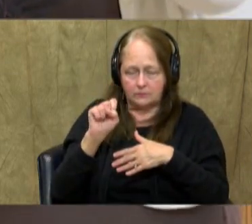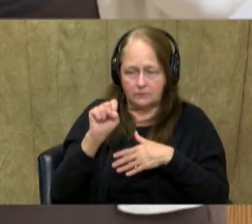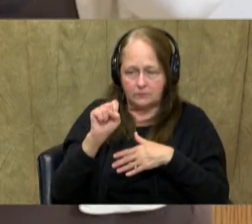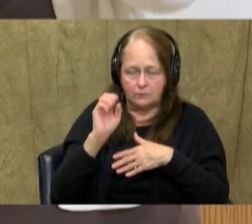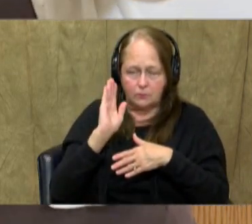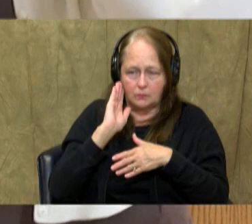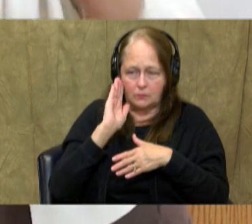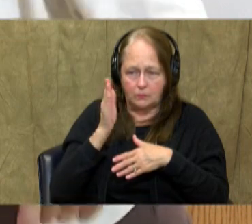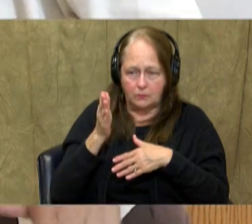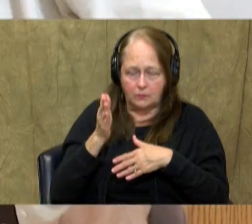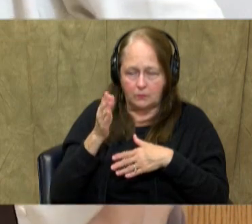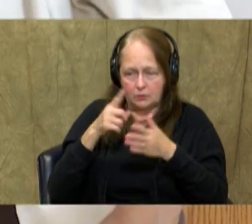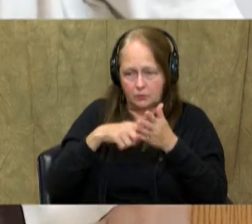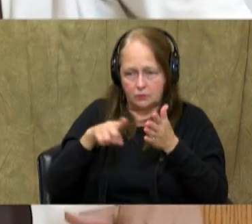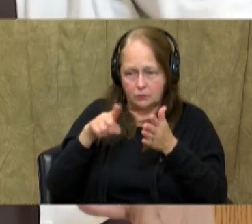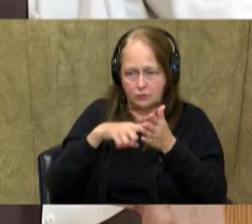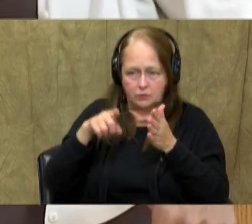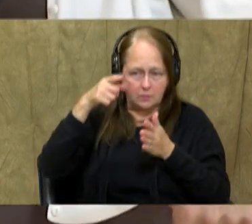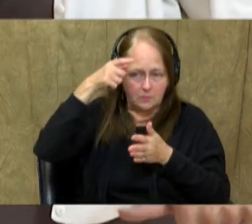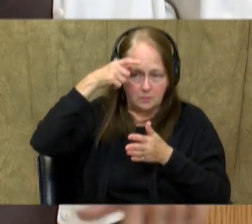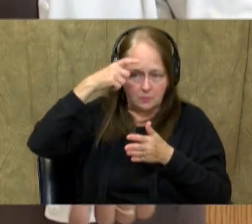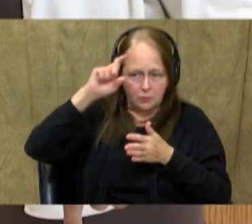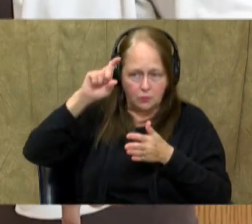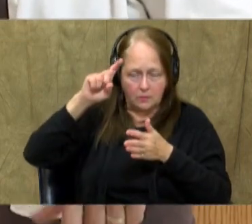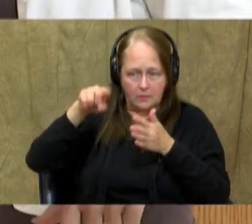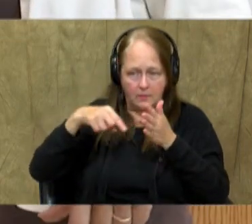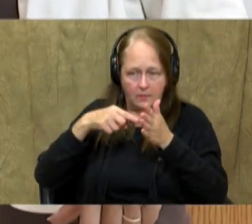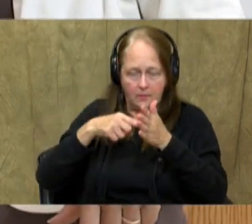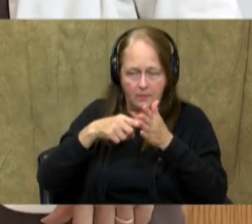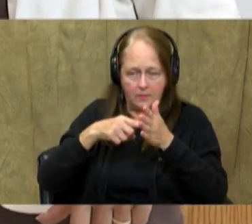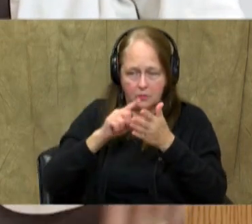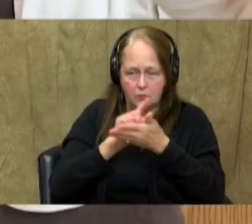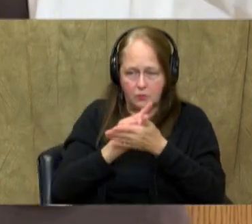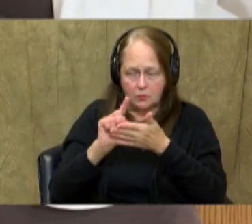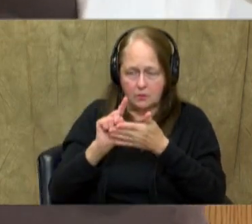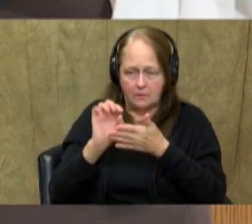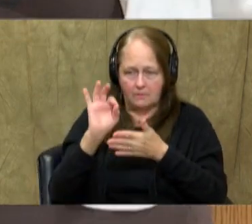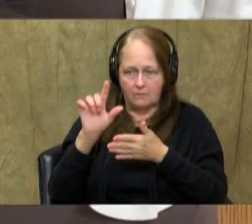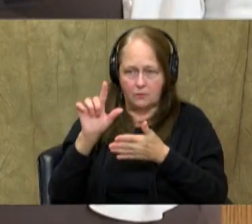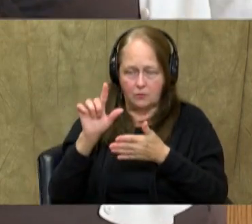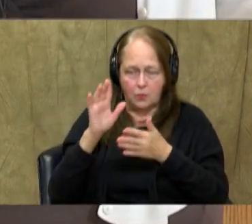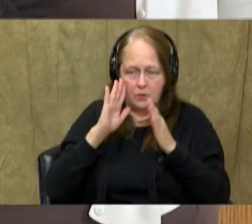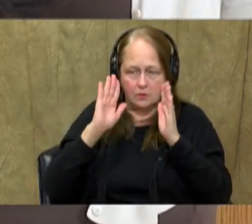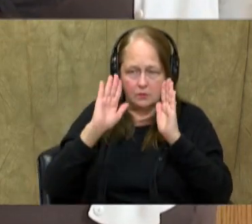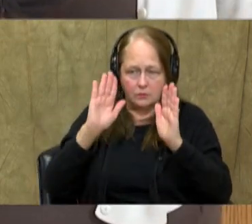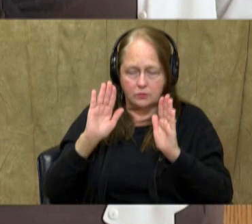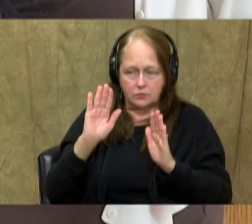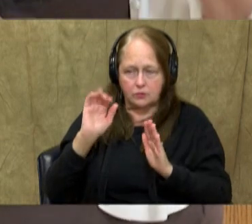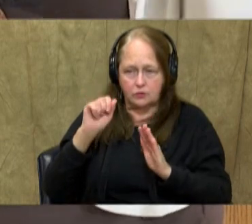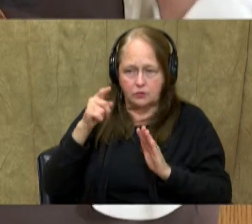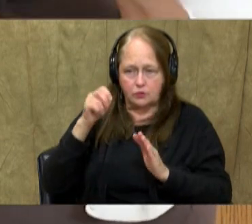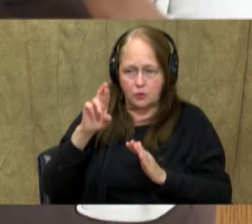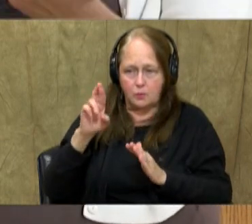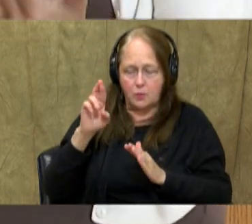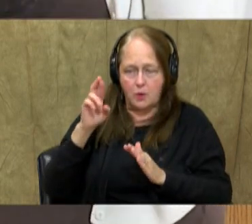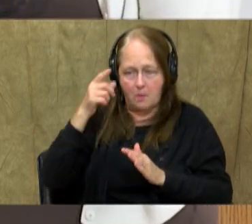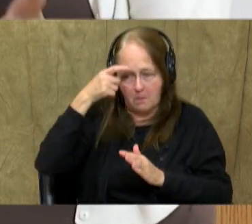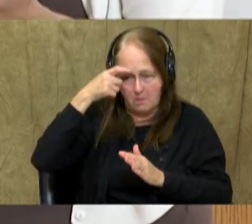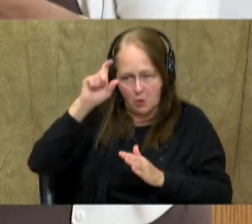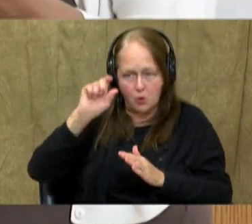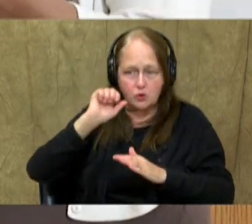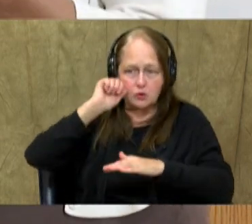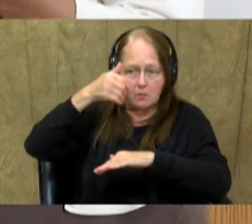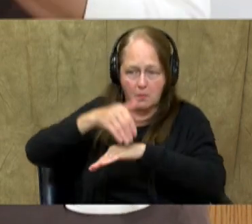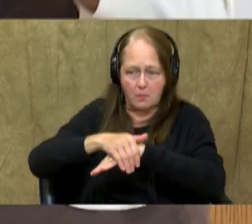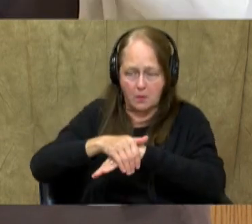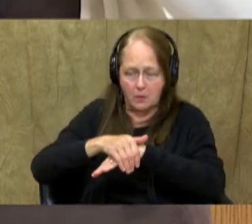sure to check out the moon this week. We're going to be in full moon position. It's going to be a super moon tomorrow night, and then the moon is going to